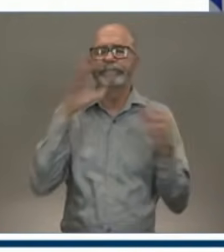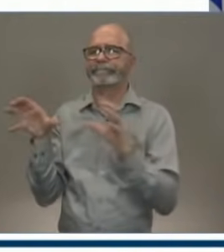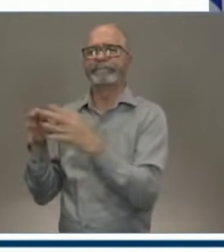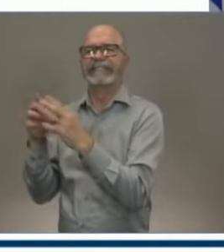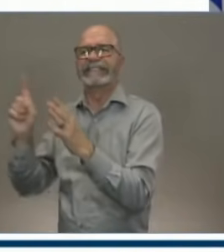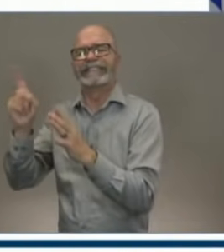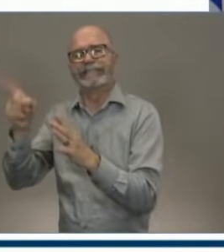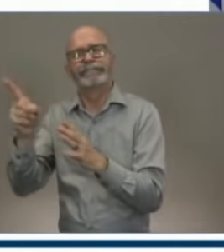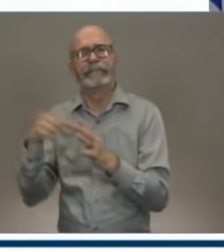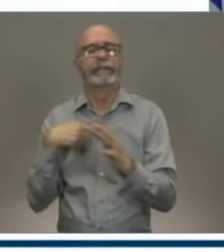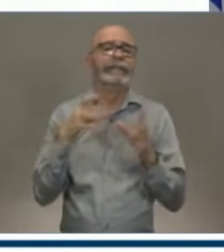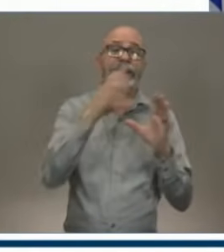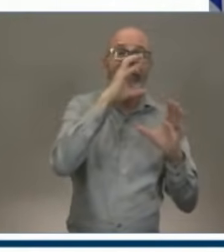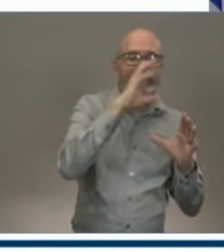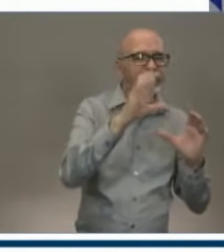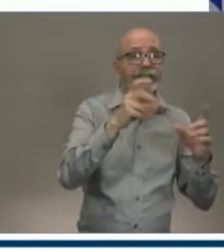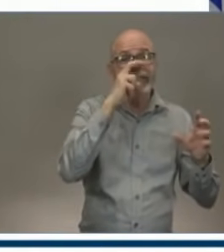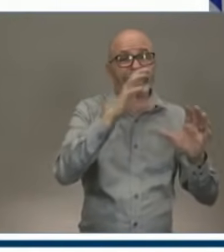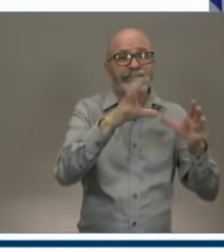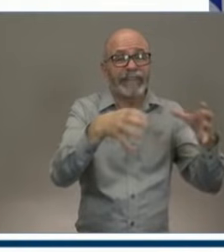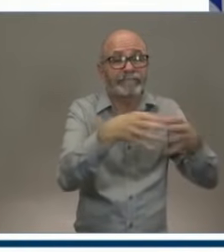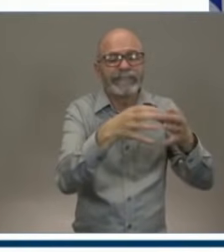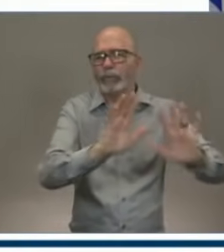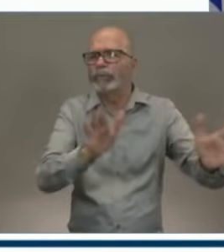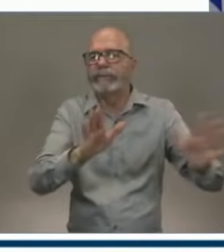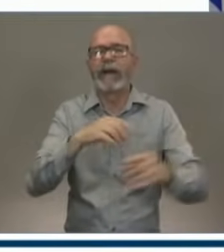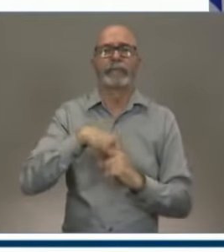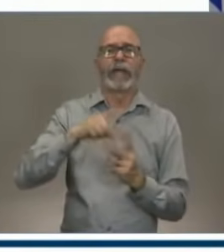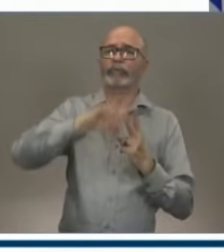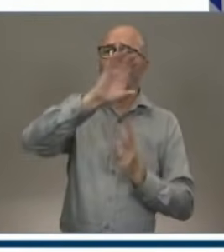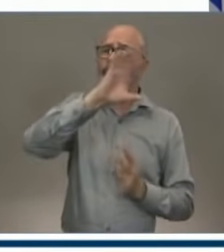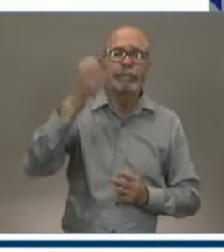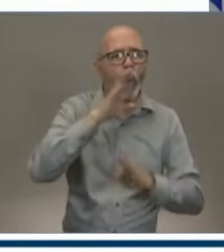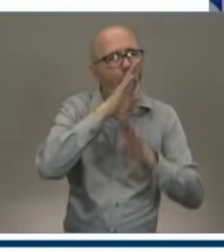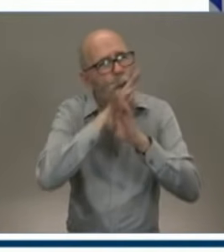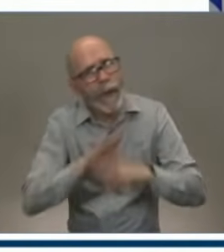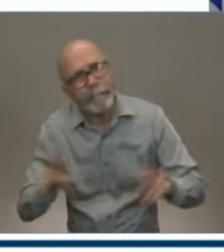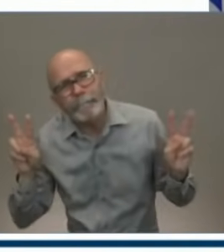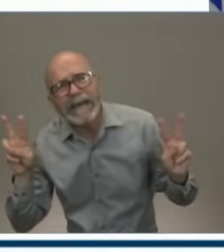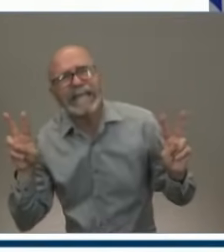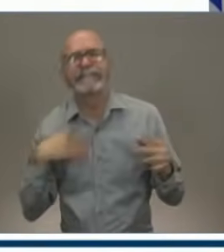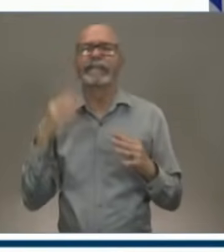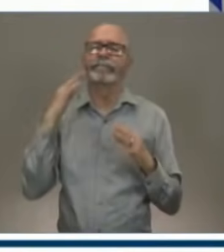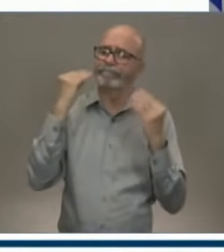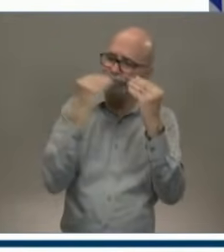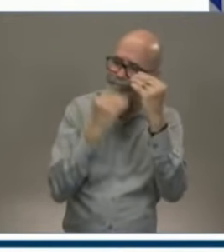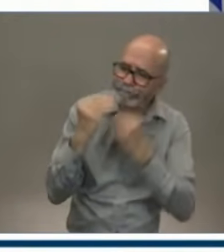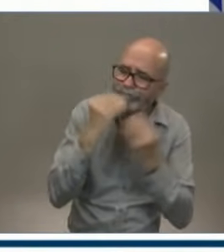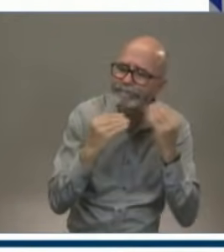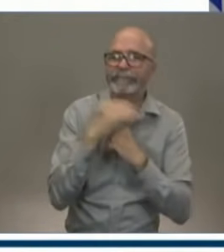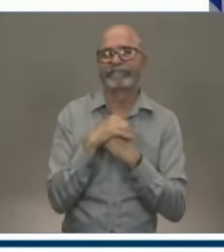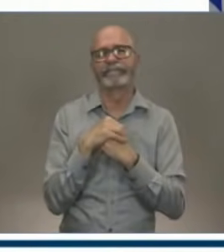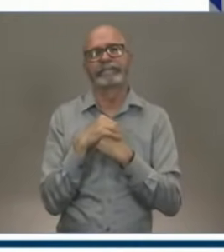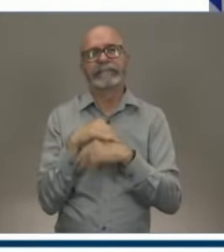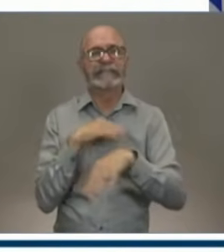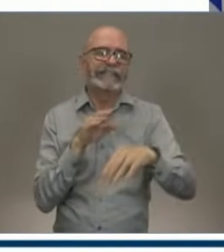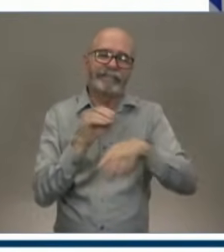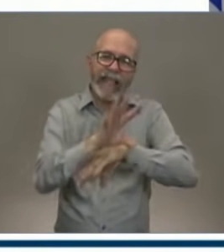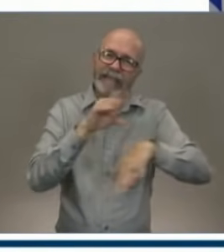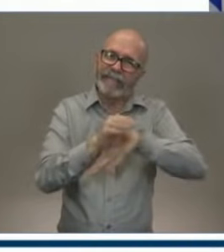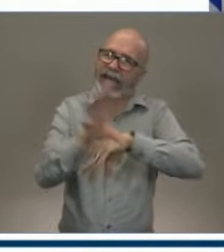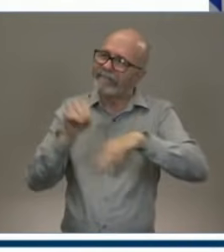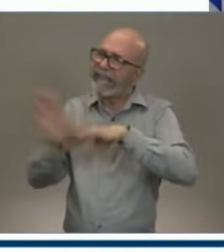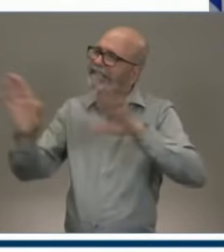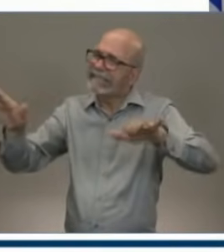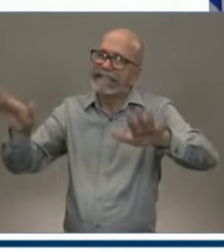celebrations, and needed you to have a quiet Christmas. From the looks of things so far, you've made every sacrifice. I